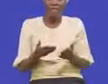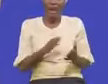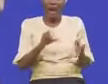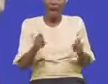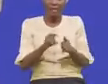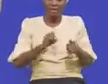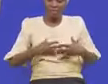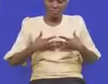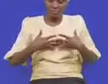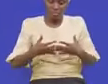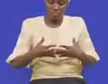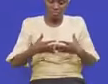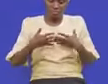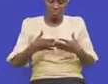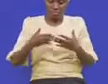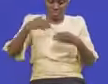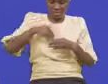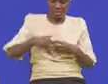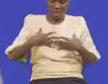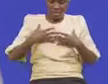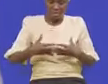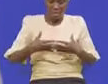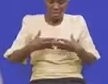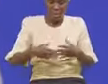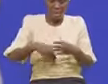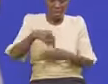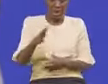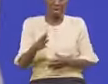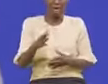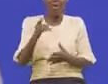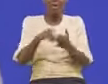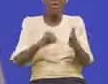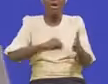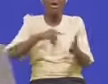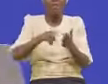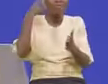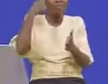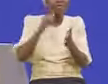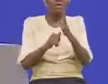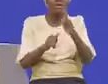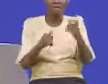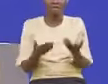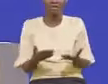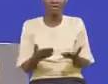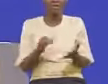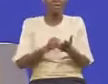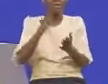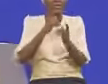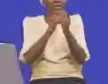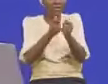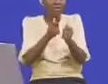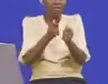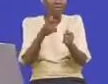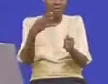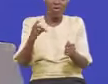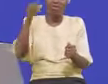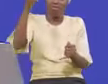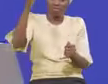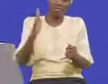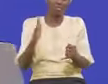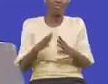Esi mo le gbogbon ma. What did I pay for that? Efo ka me khereta. The gift of God.